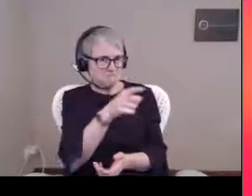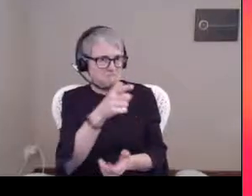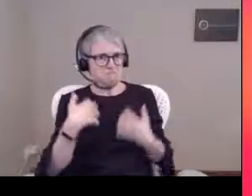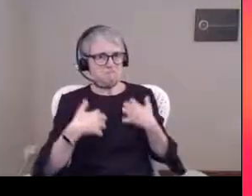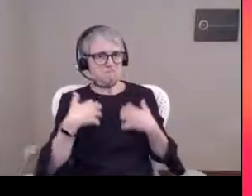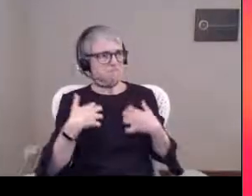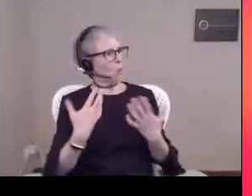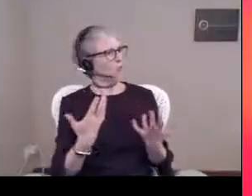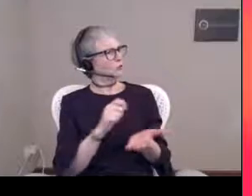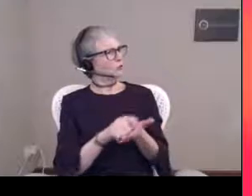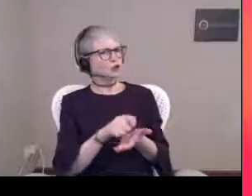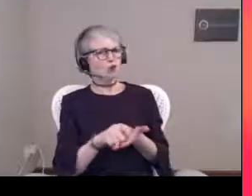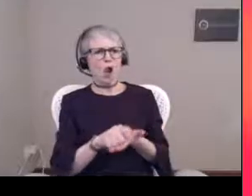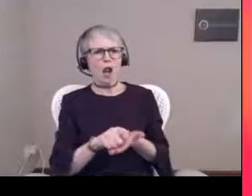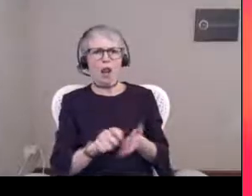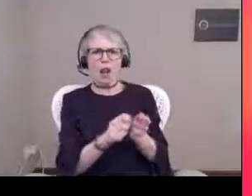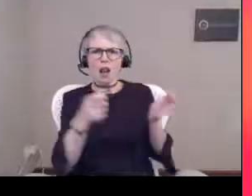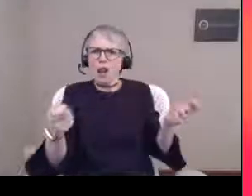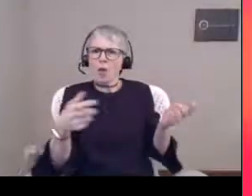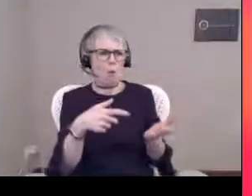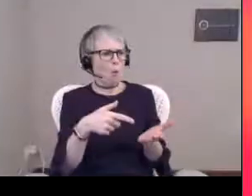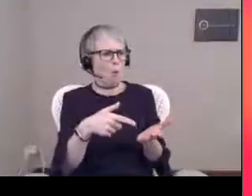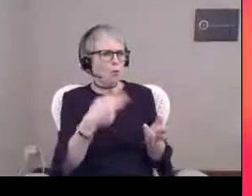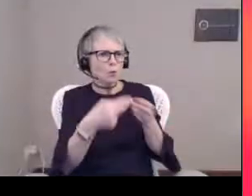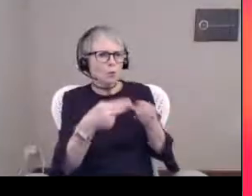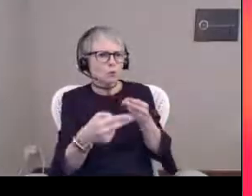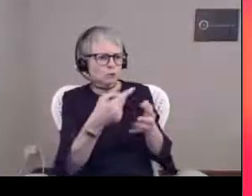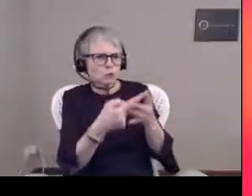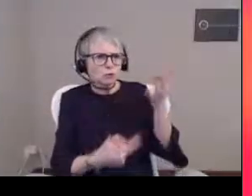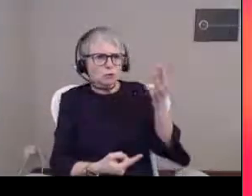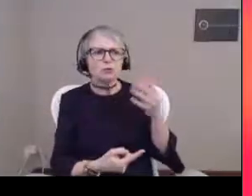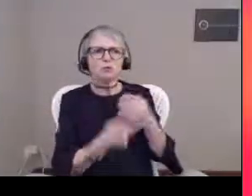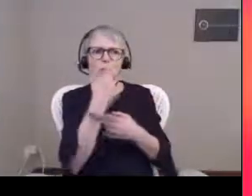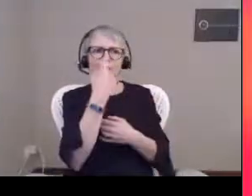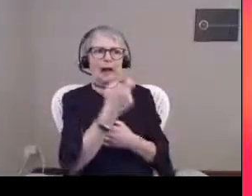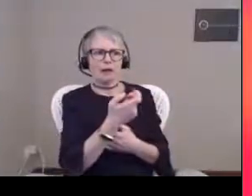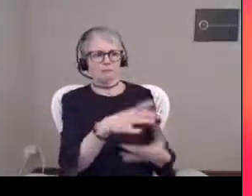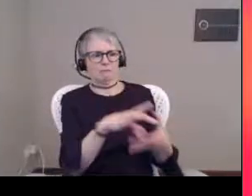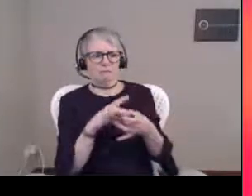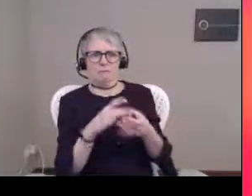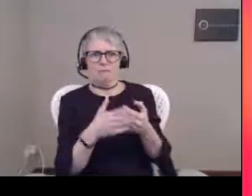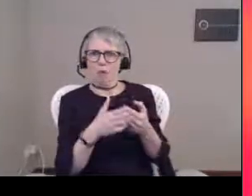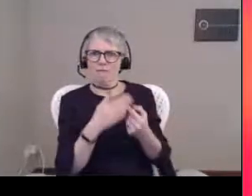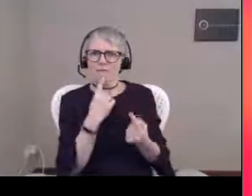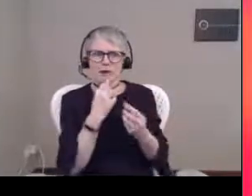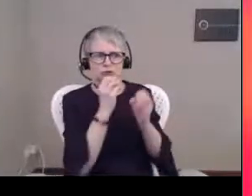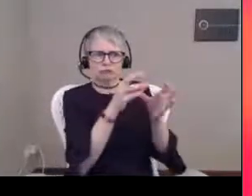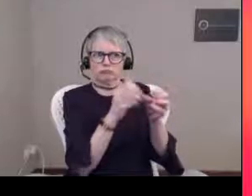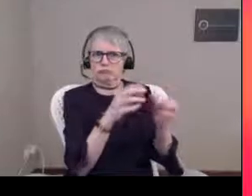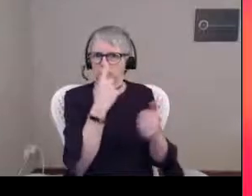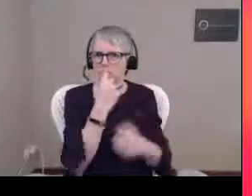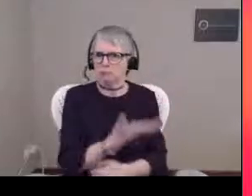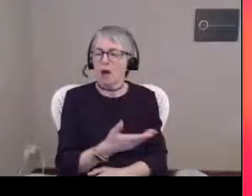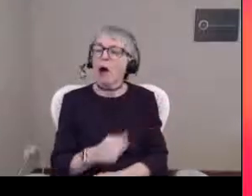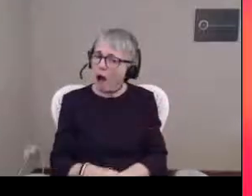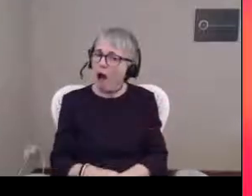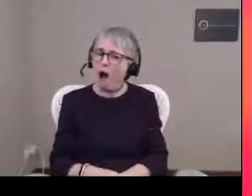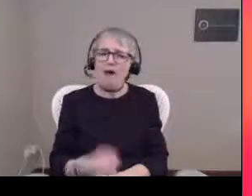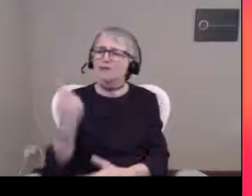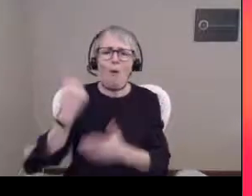roles, there's going to be an opportunity to find out more about that type of world as well. So it's obviously not just camera people